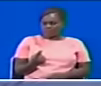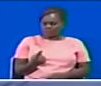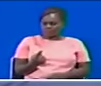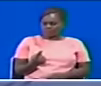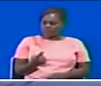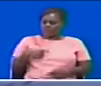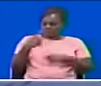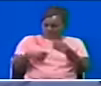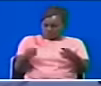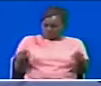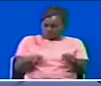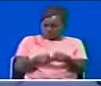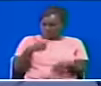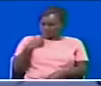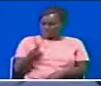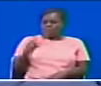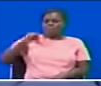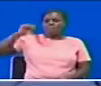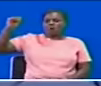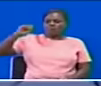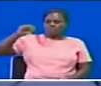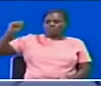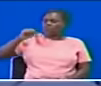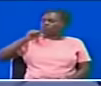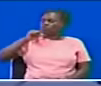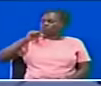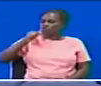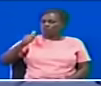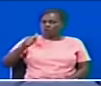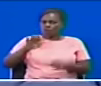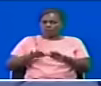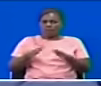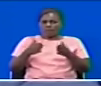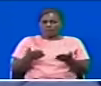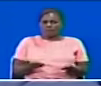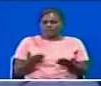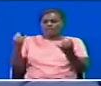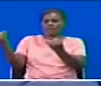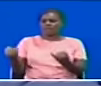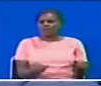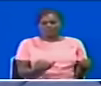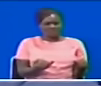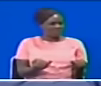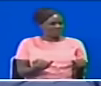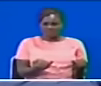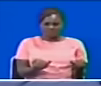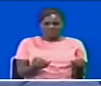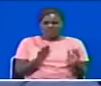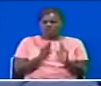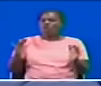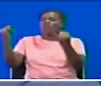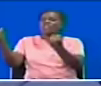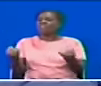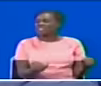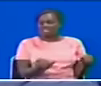and it still is, politics is not a party that you are invited to. There are no invitations